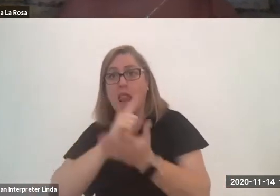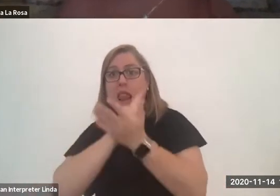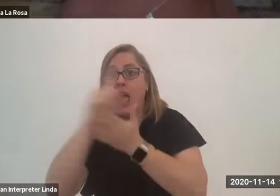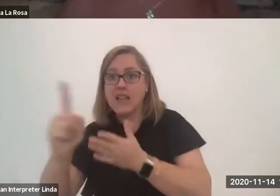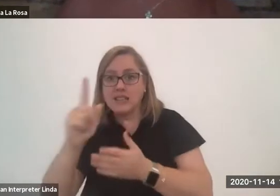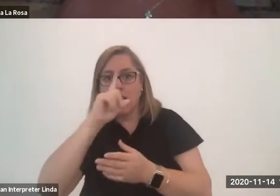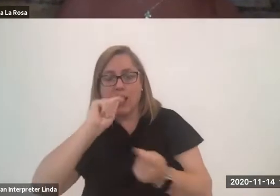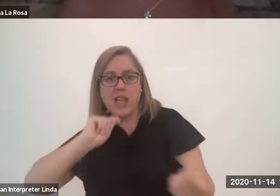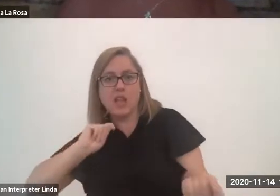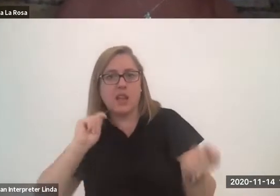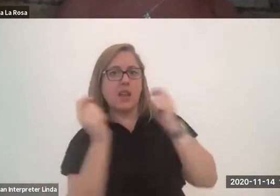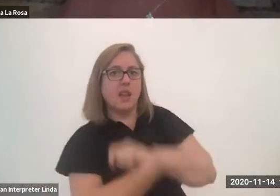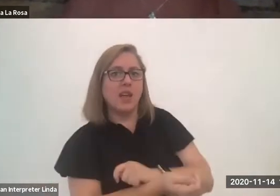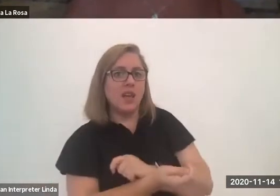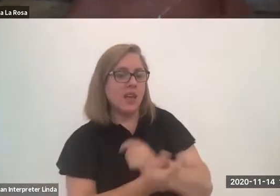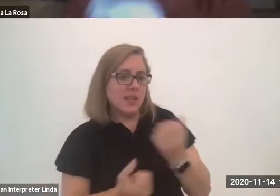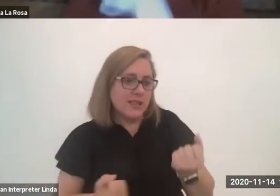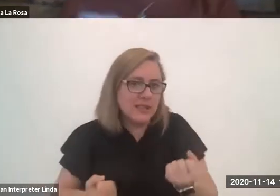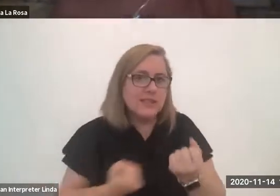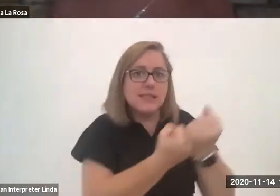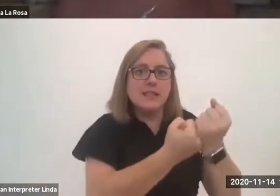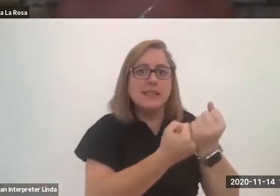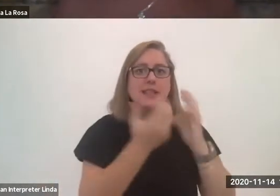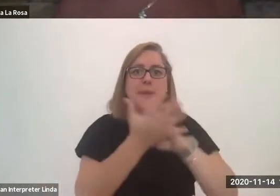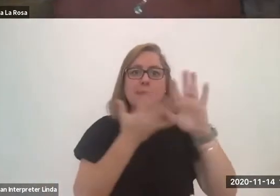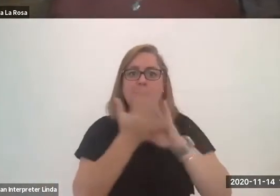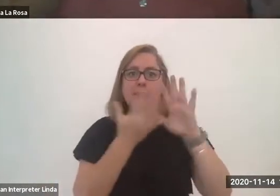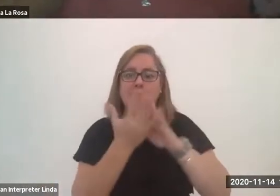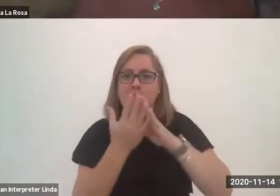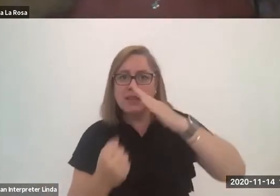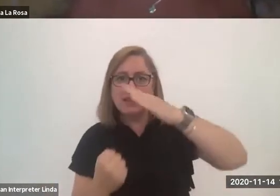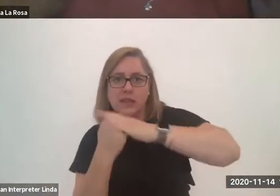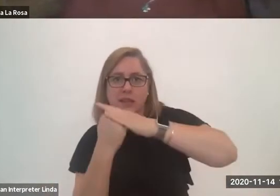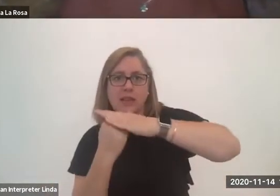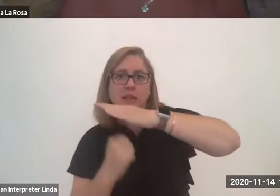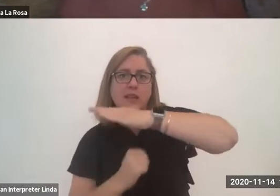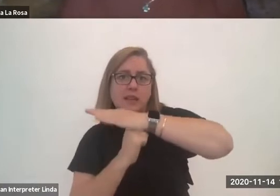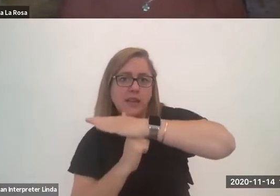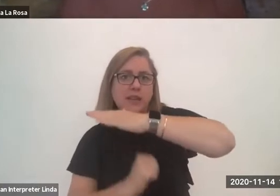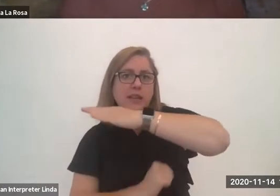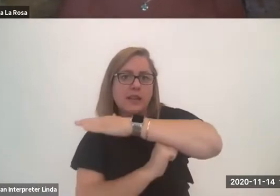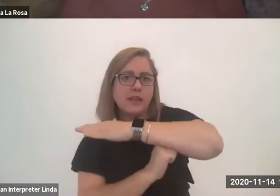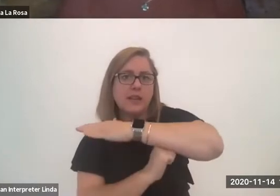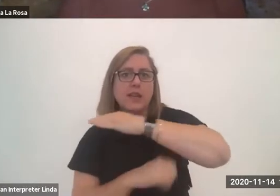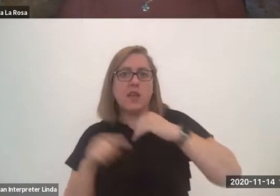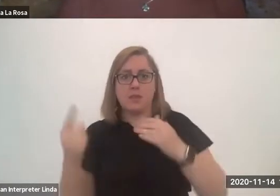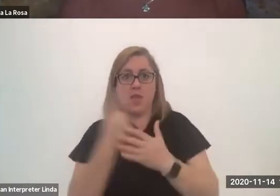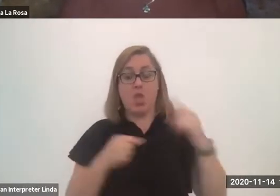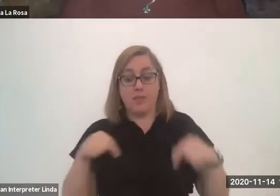other people up as well. And this kind of groundswell of just, we've only seen it, I've only been in Melbourne in this whole time, obviously,